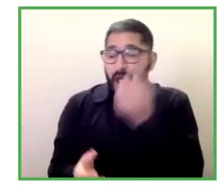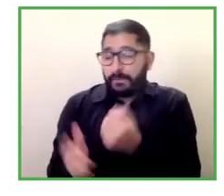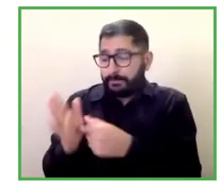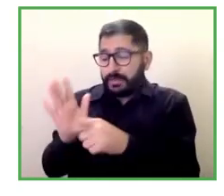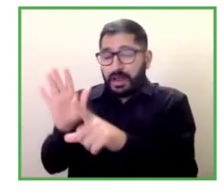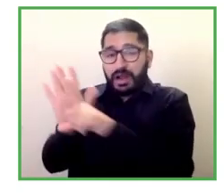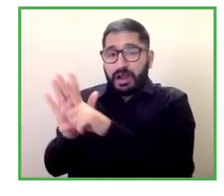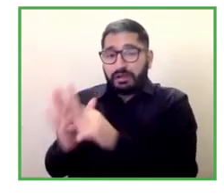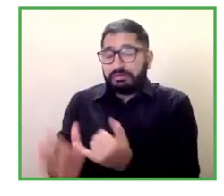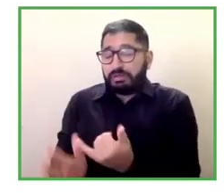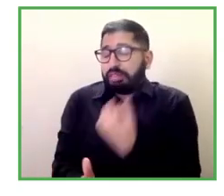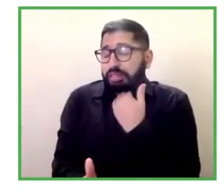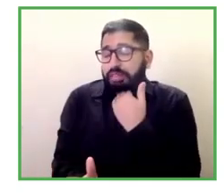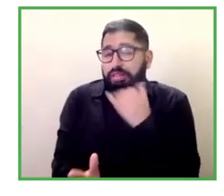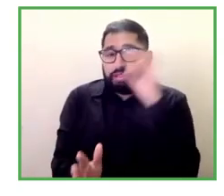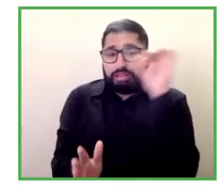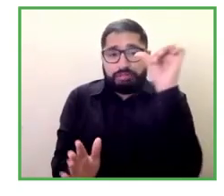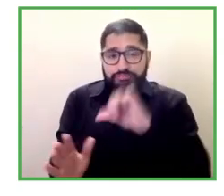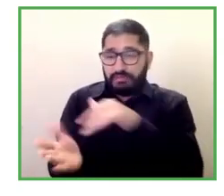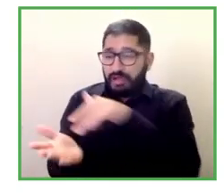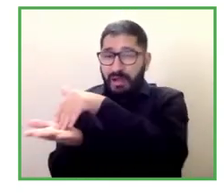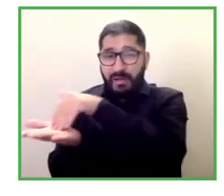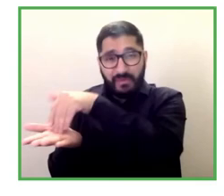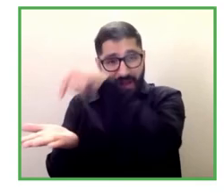vulnerable people that many times